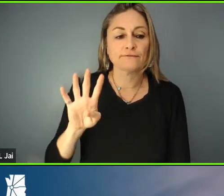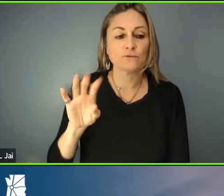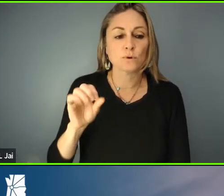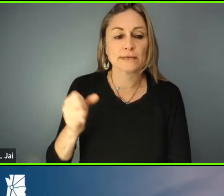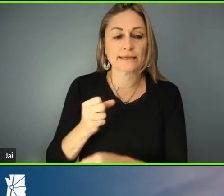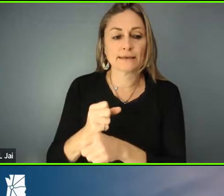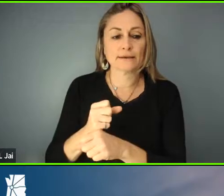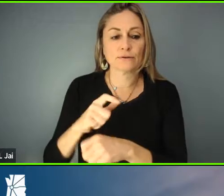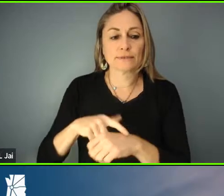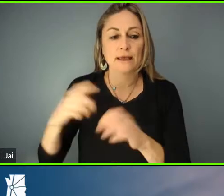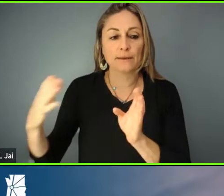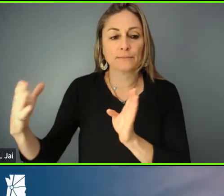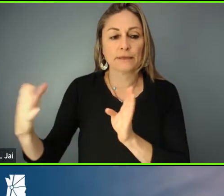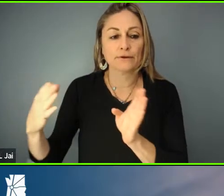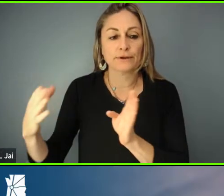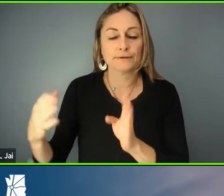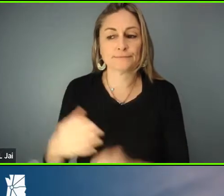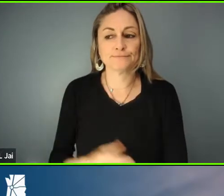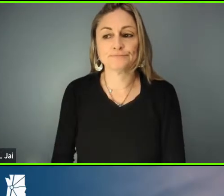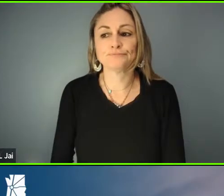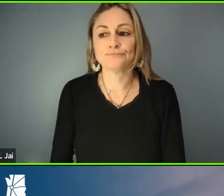period.